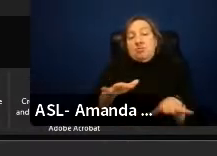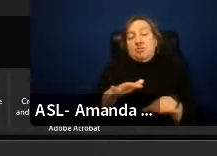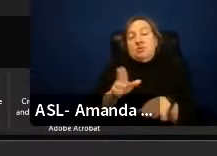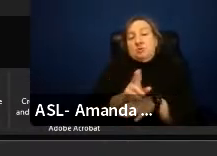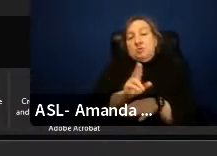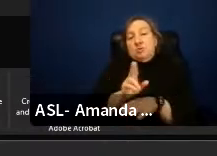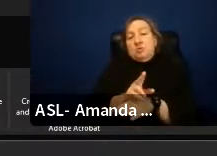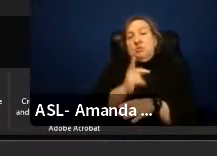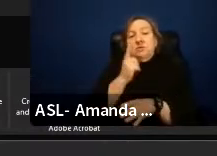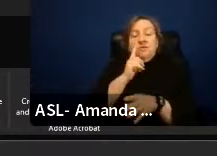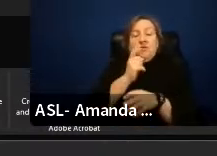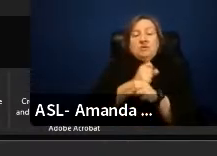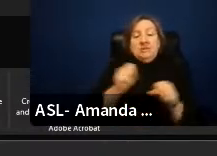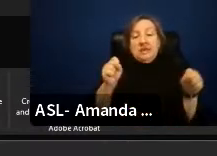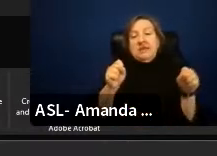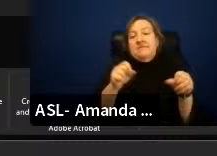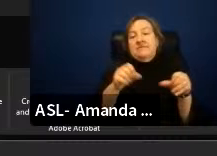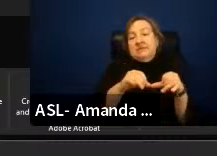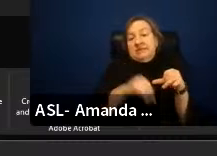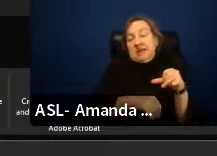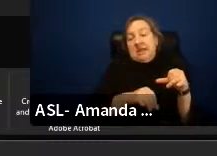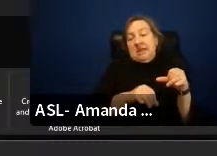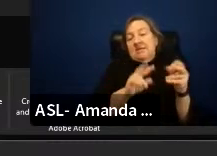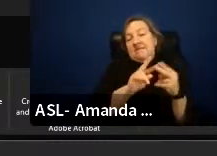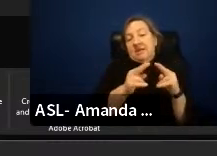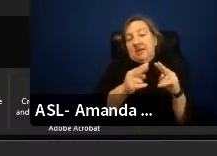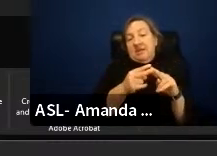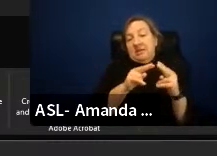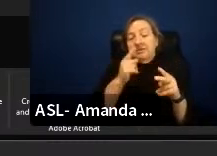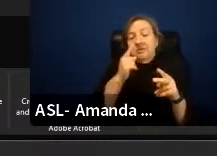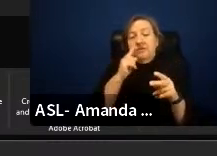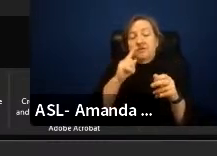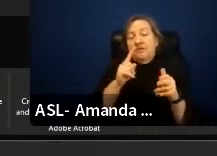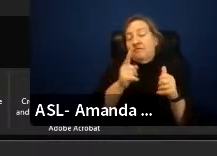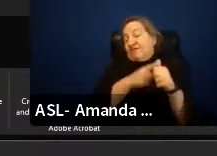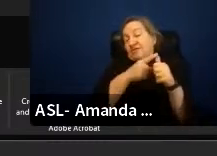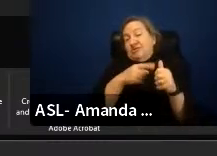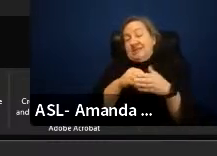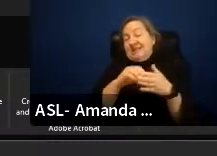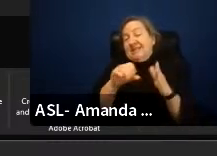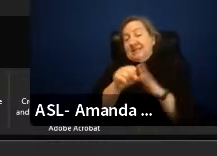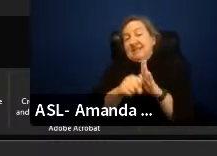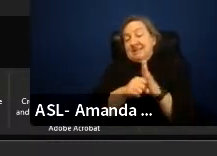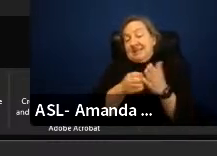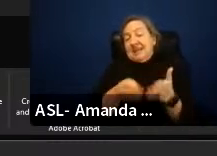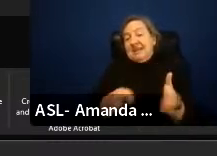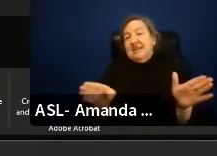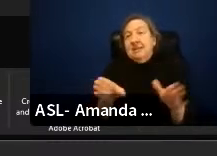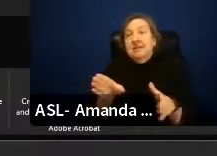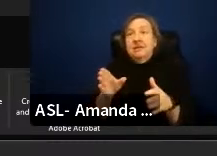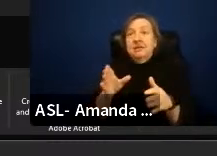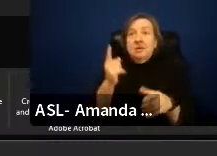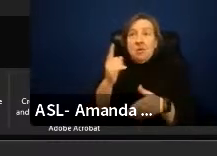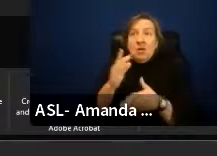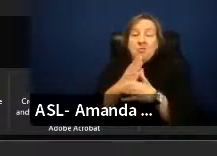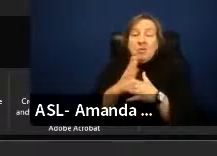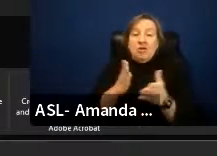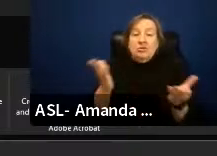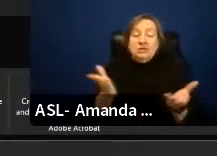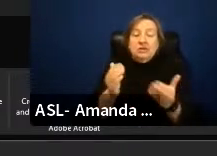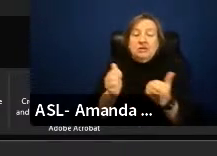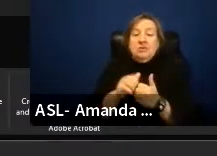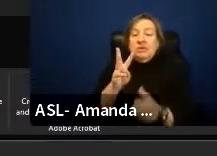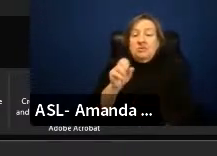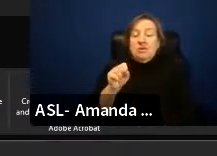a safe stay village, the first in the entire state. So there is a partnership on our side with WashDOT